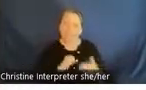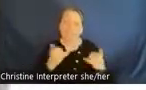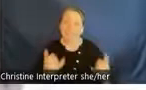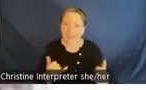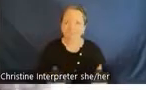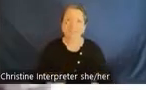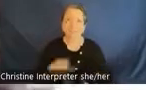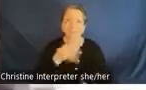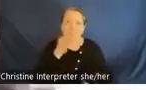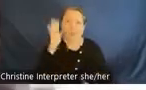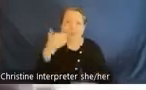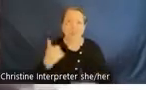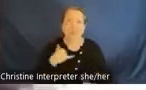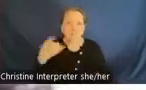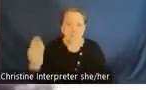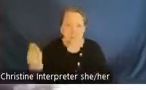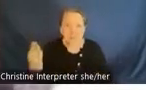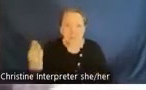employment.